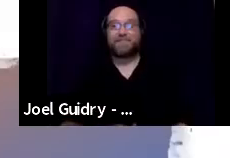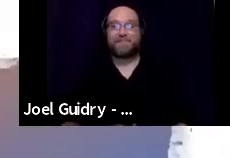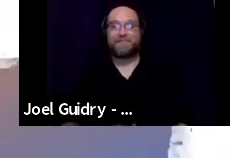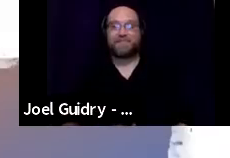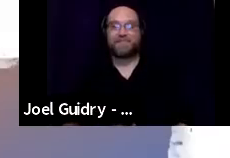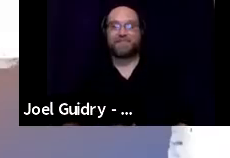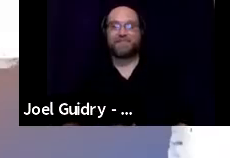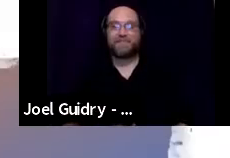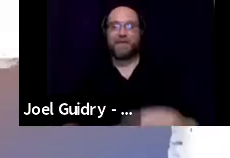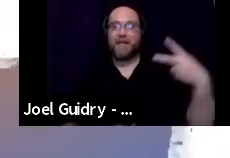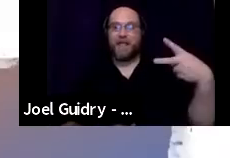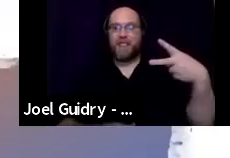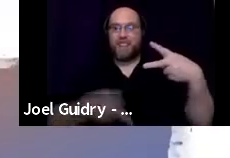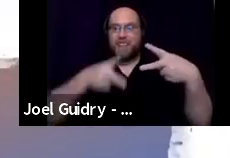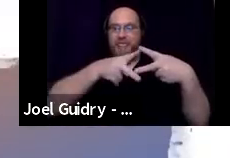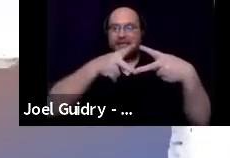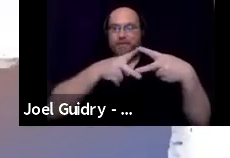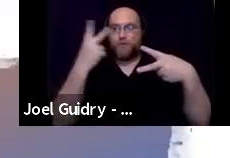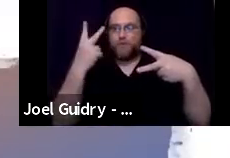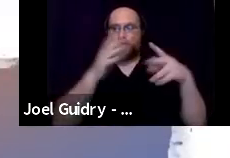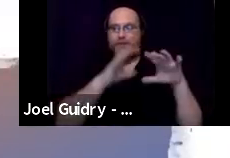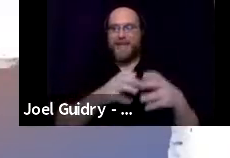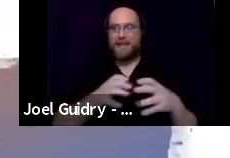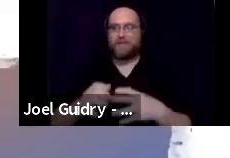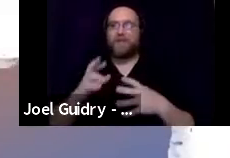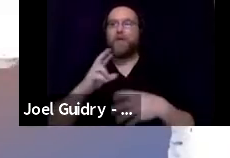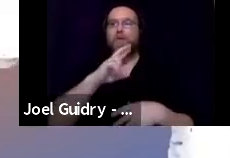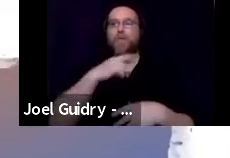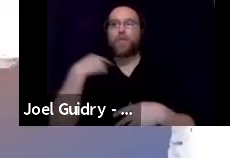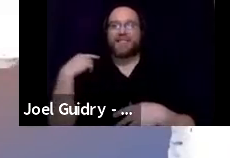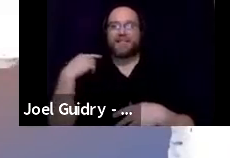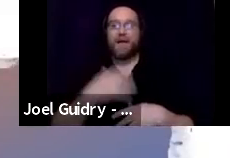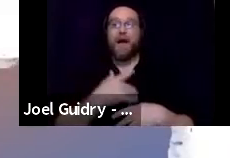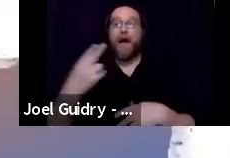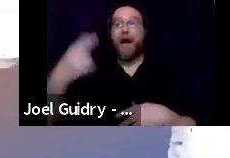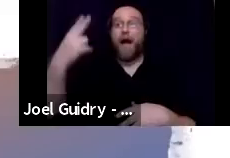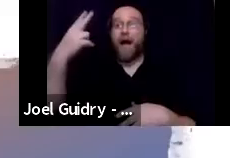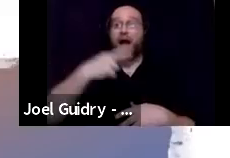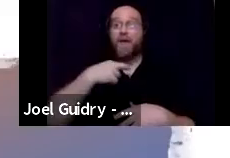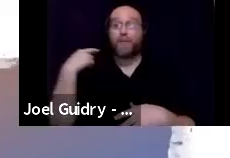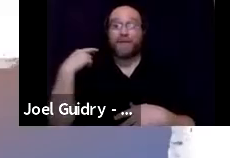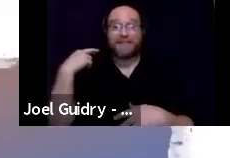The last 2 categories of risk. High risk transmission